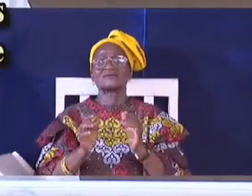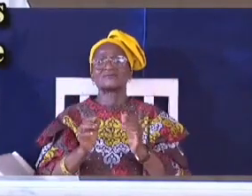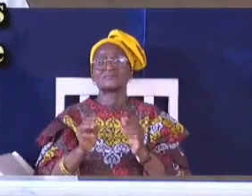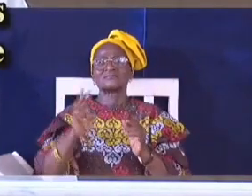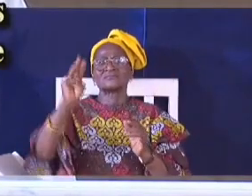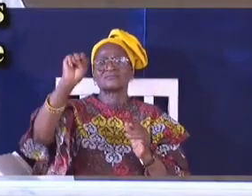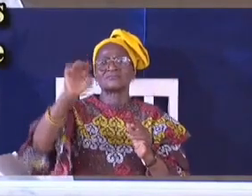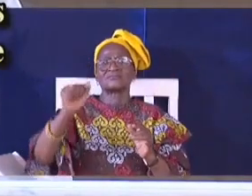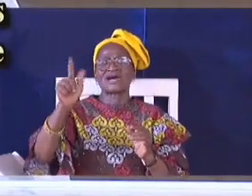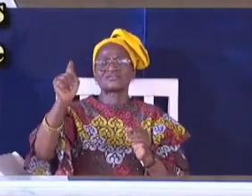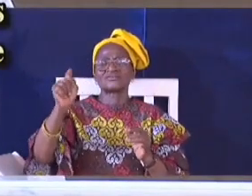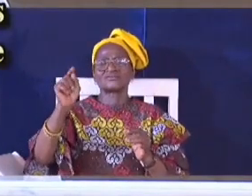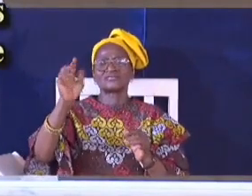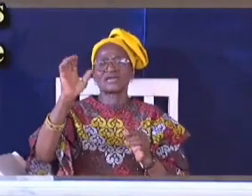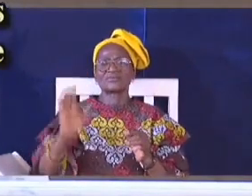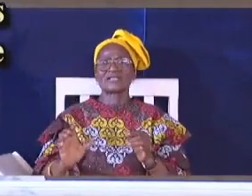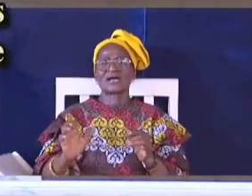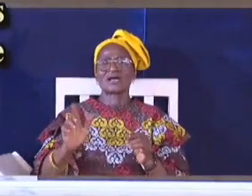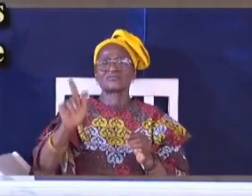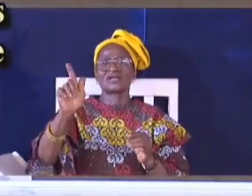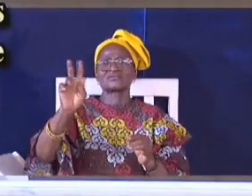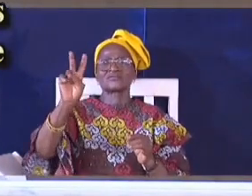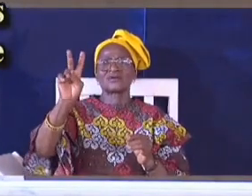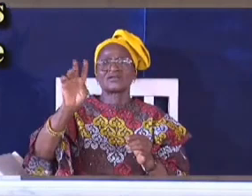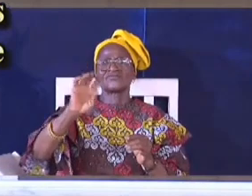Matthew 21, 42.